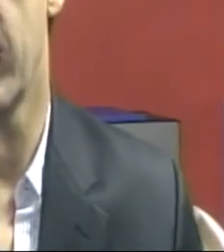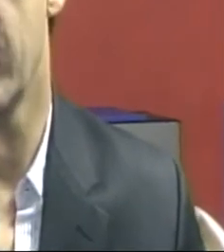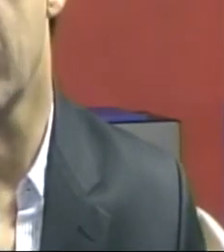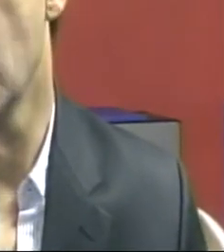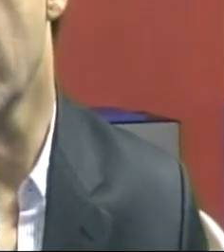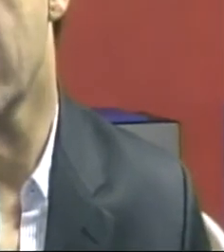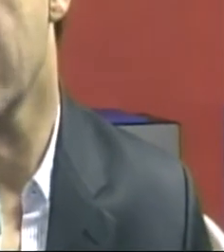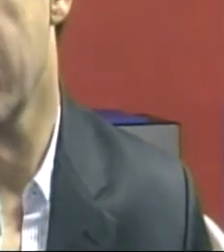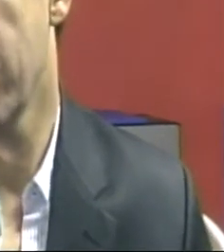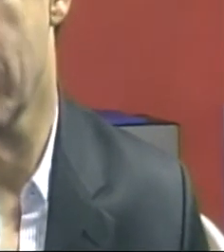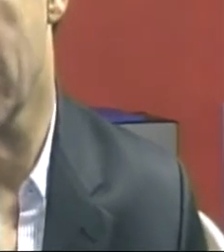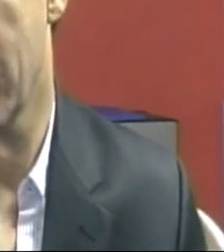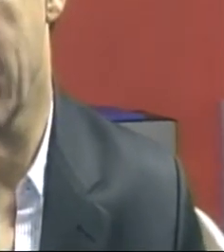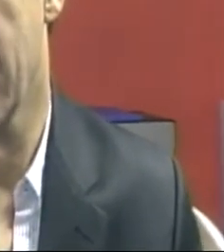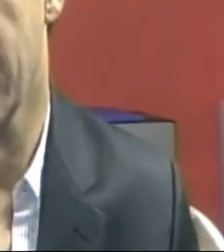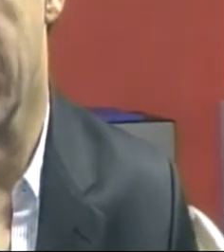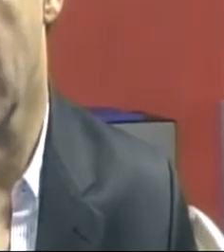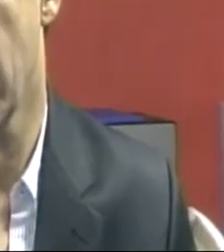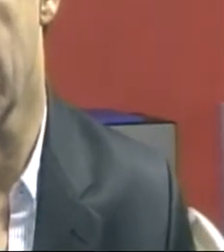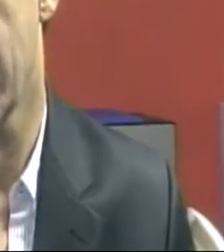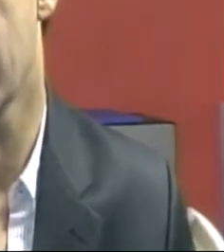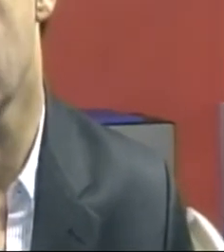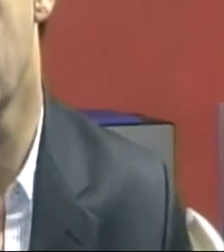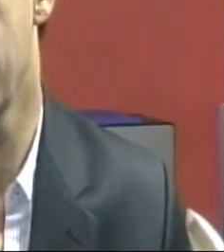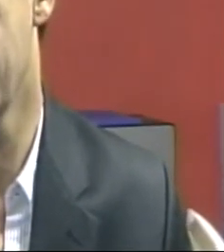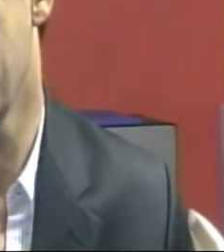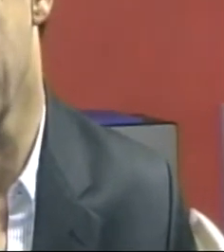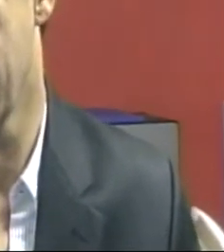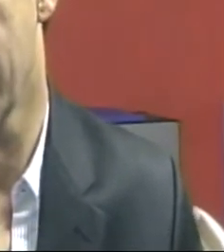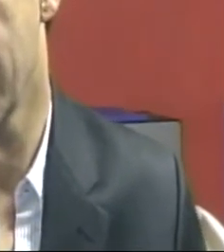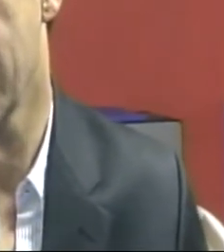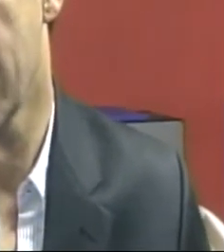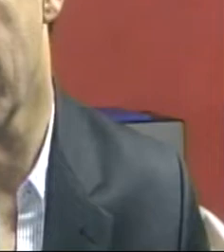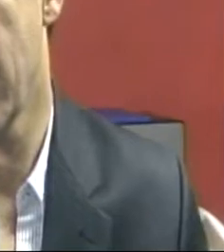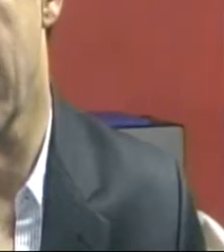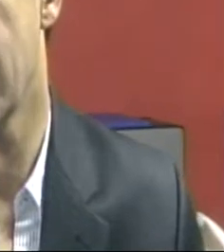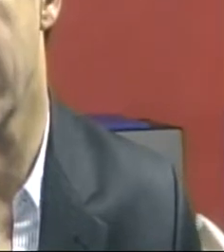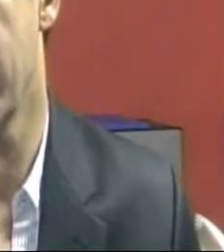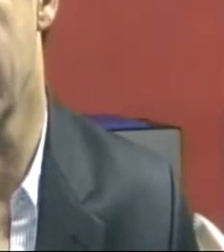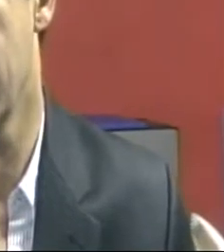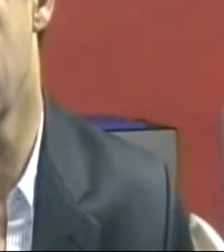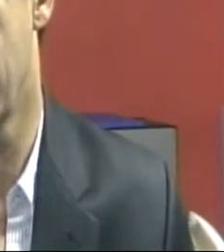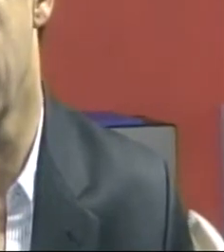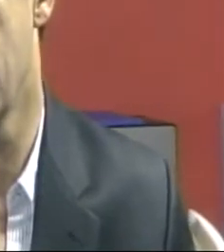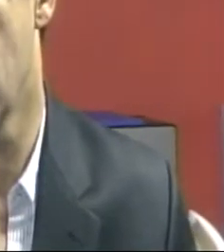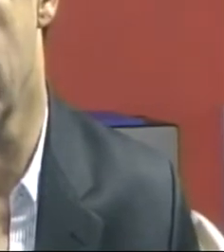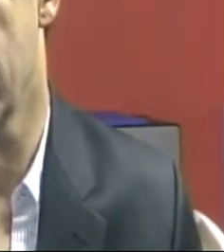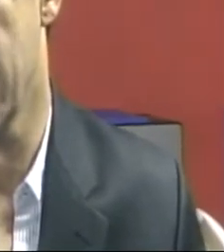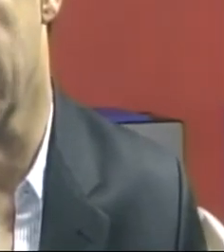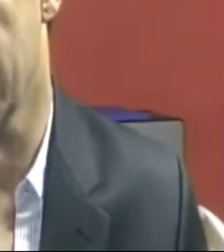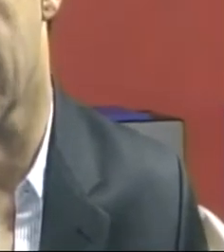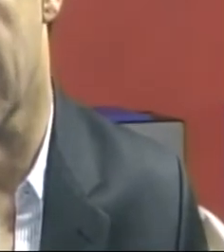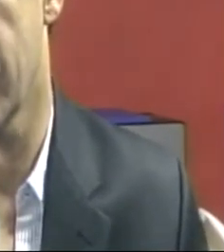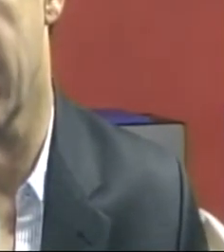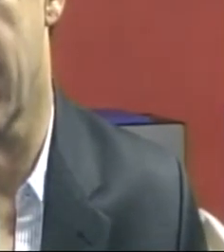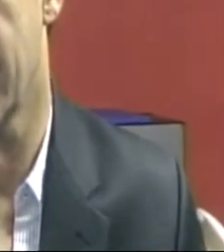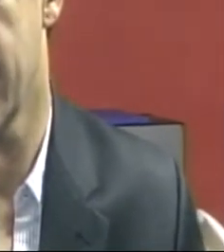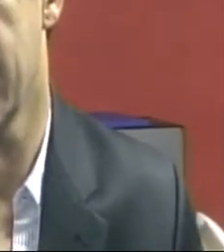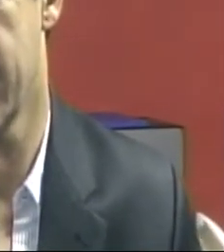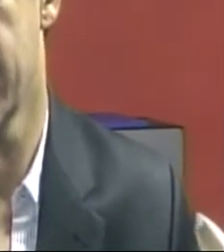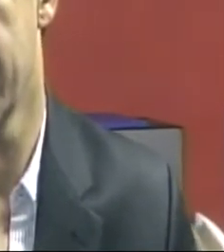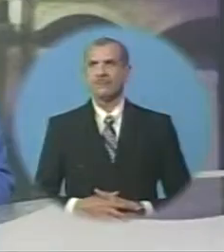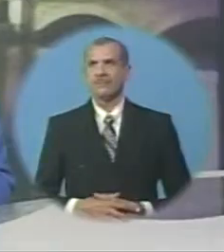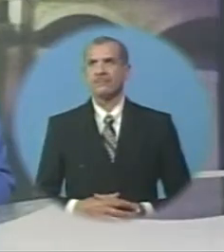We're building a new one in Fontabelle, and once that's completed at the end of this year, we will have 17 branded Rubis stations across the